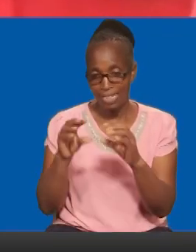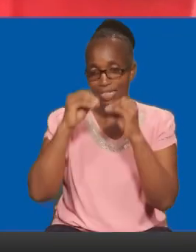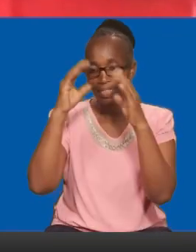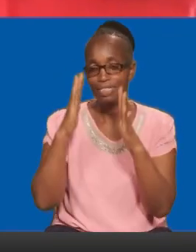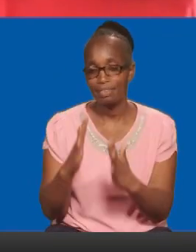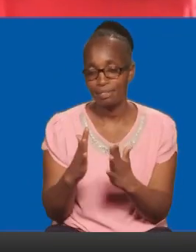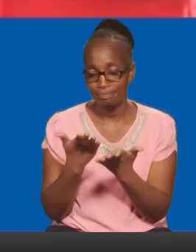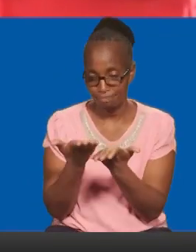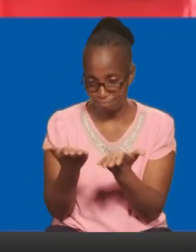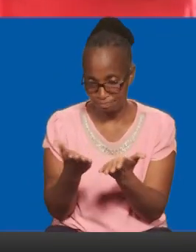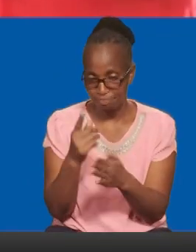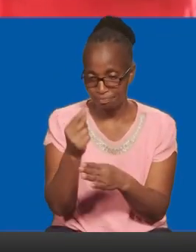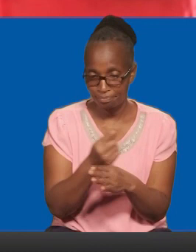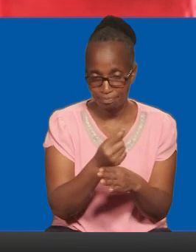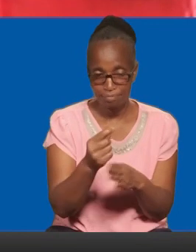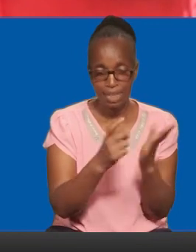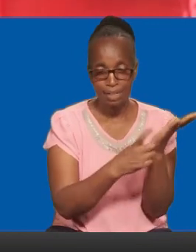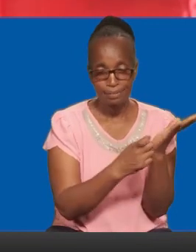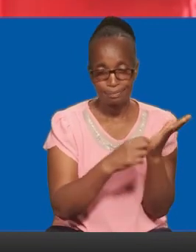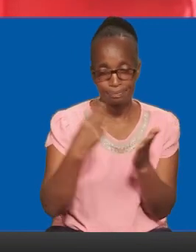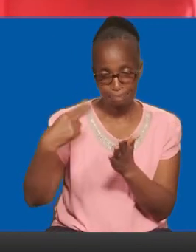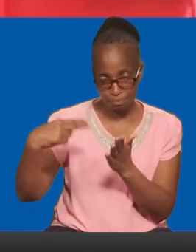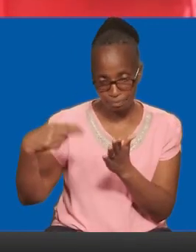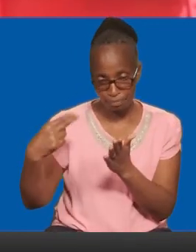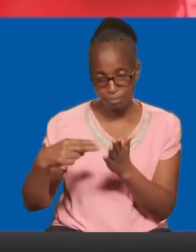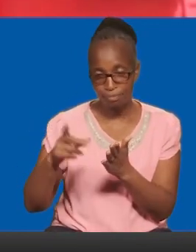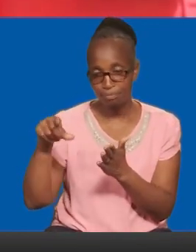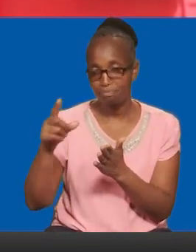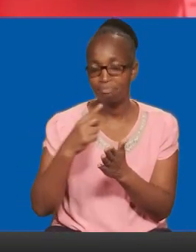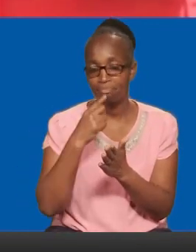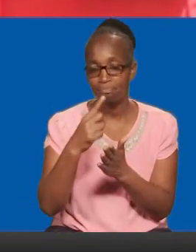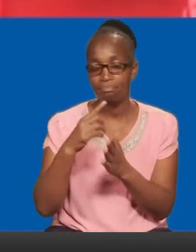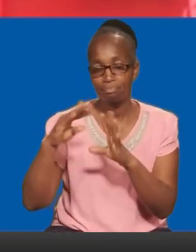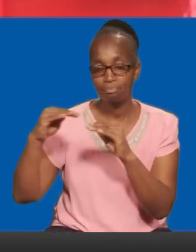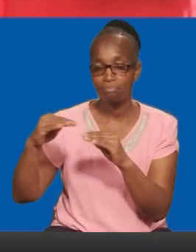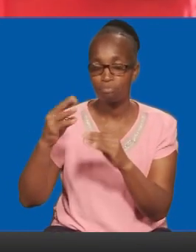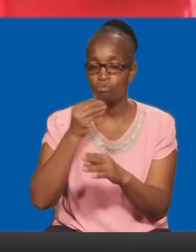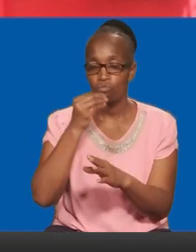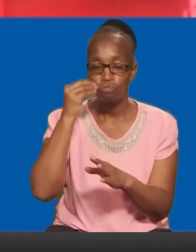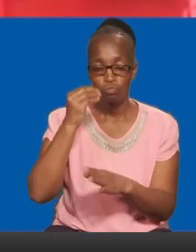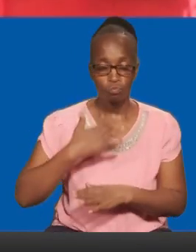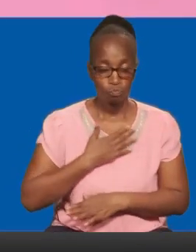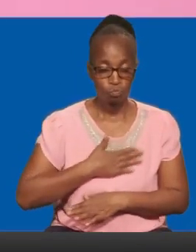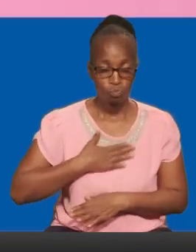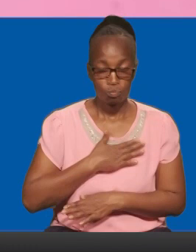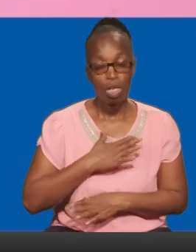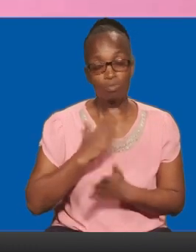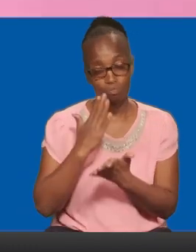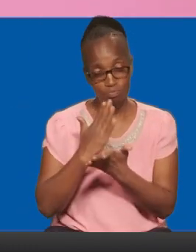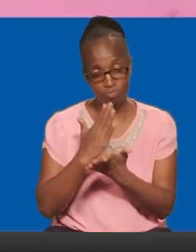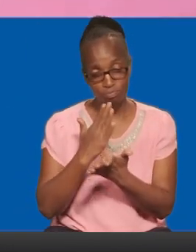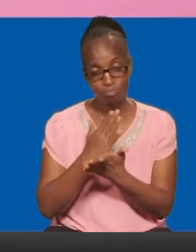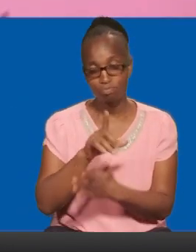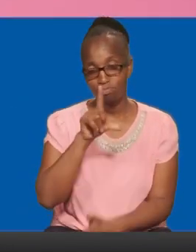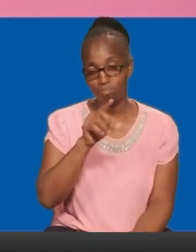schools. These teachers can bear witness. Some are trained in Kiswahili and history, and they are being forced to teach home science and integrated science. I